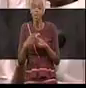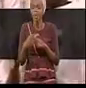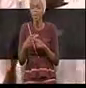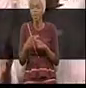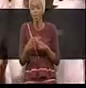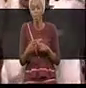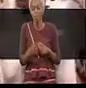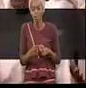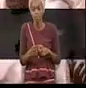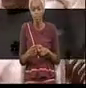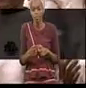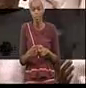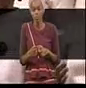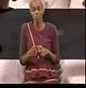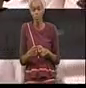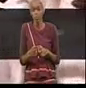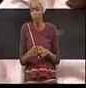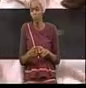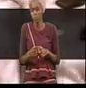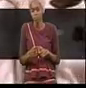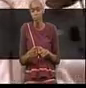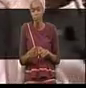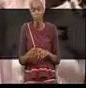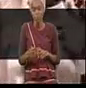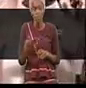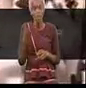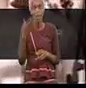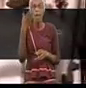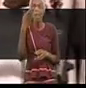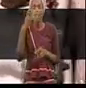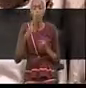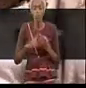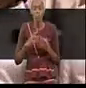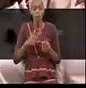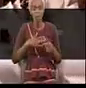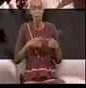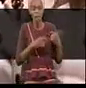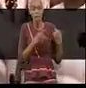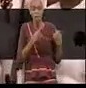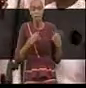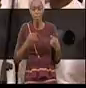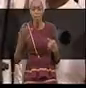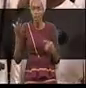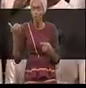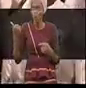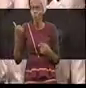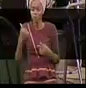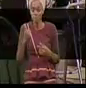Dance to my God.